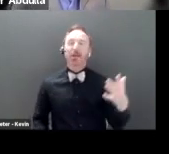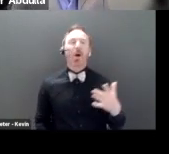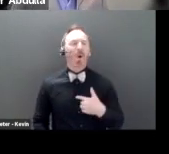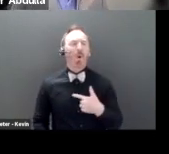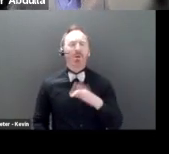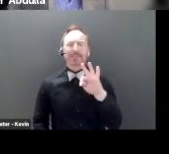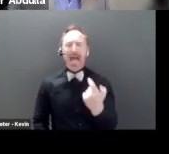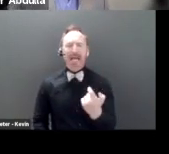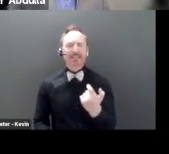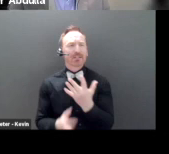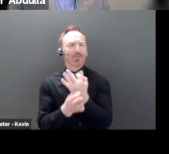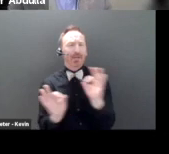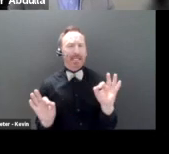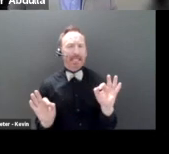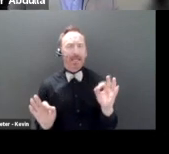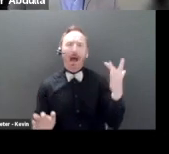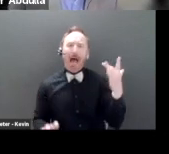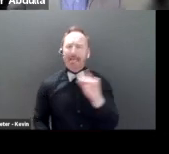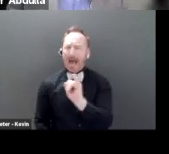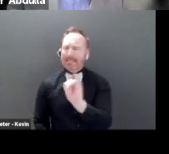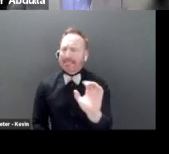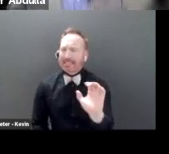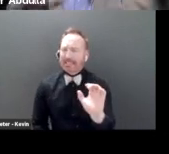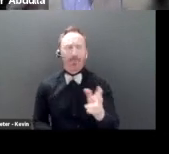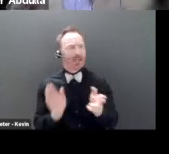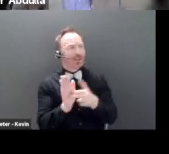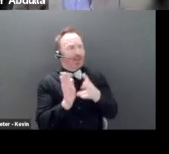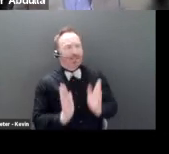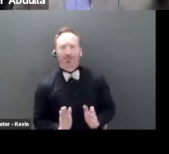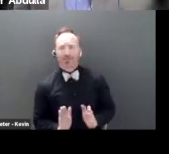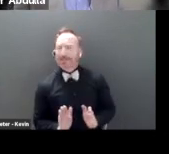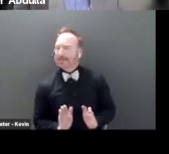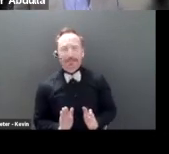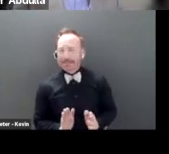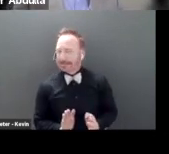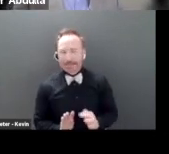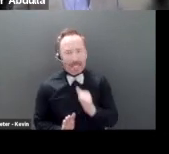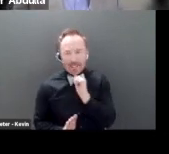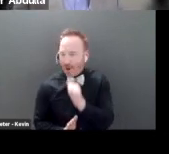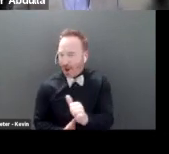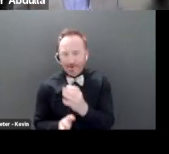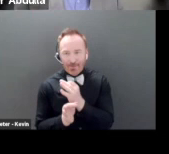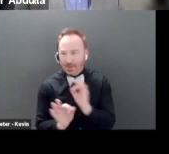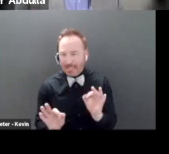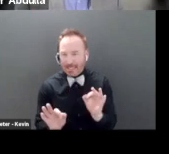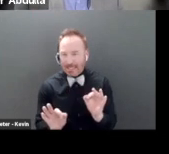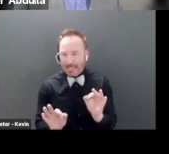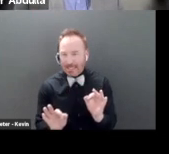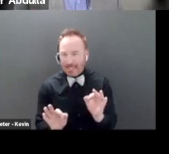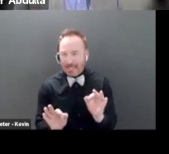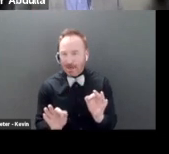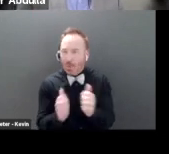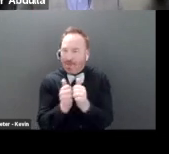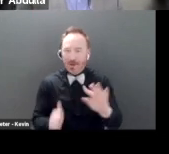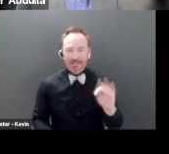independent contractor arrangement. And so something to keep in mind when you are out negotiating with